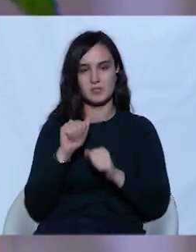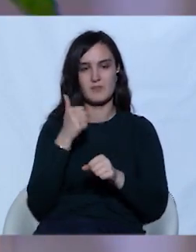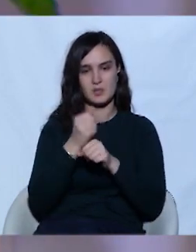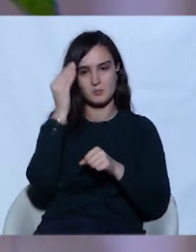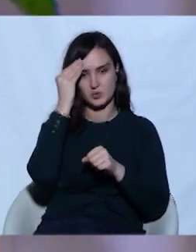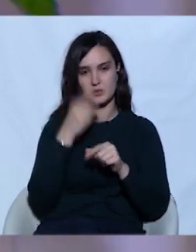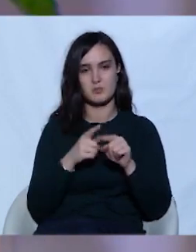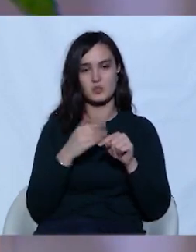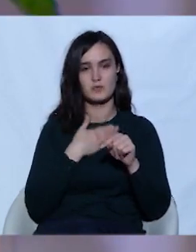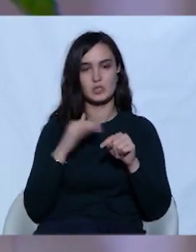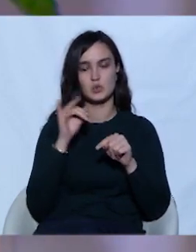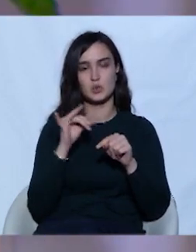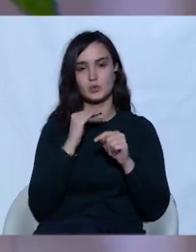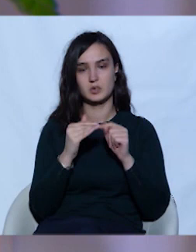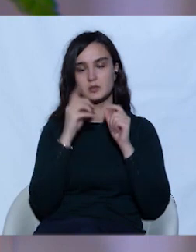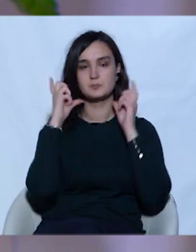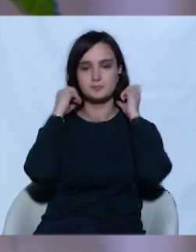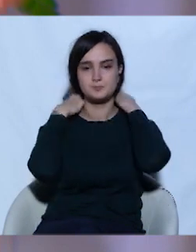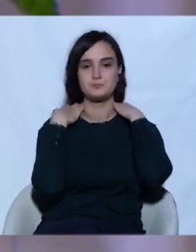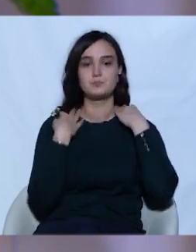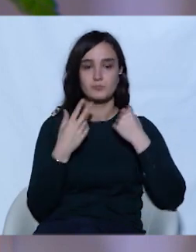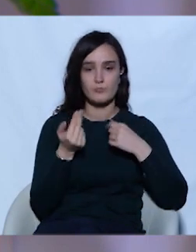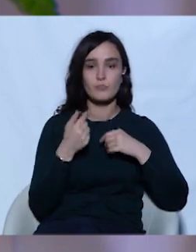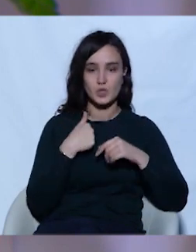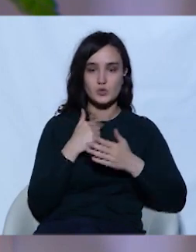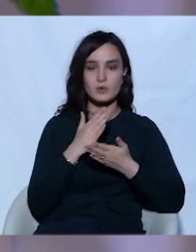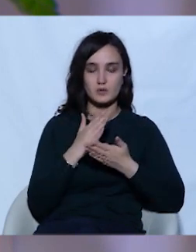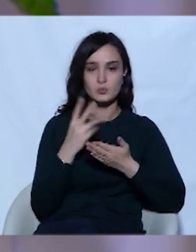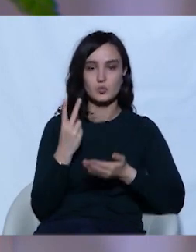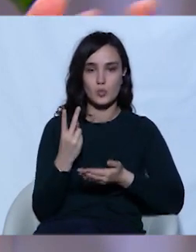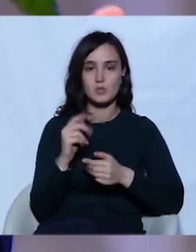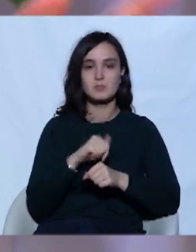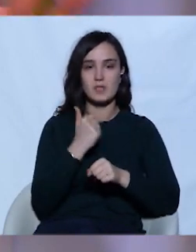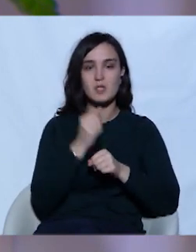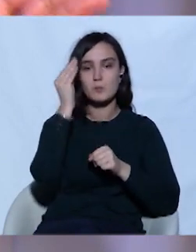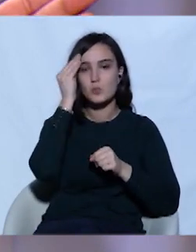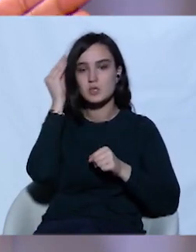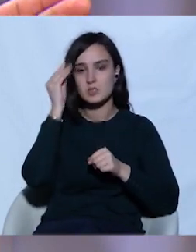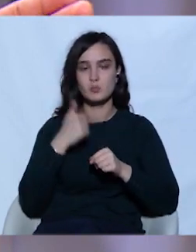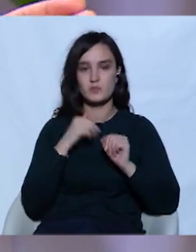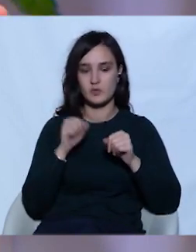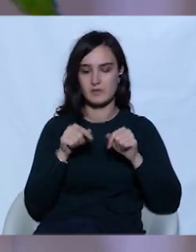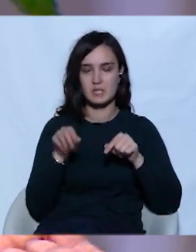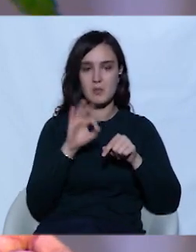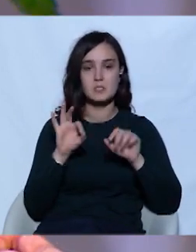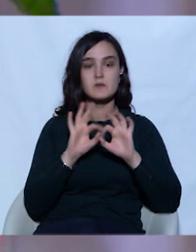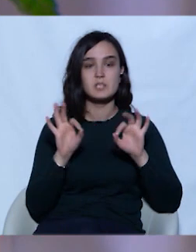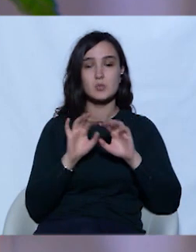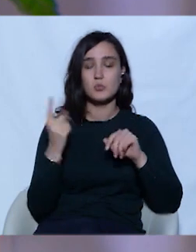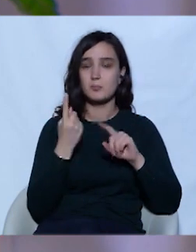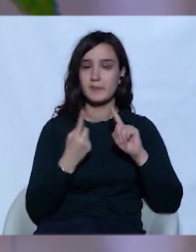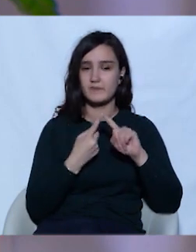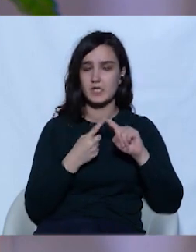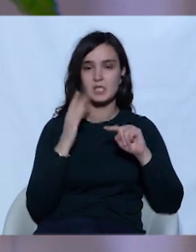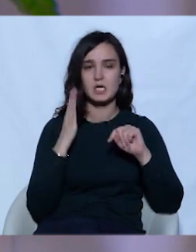world. It's not our modern time, it's another world. By contrast, Emma herself, she's